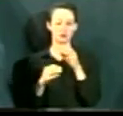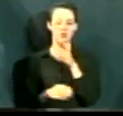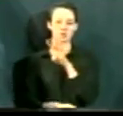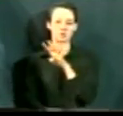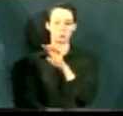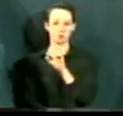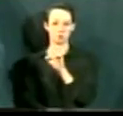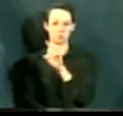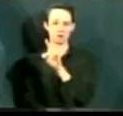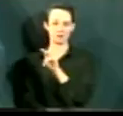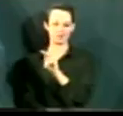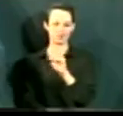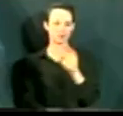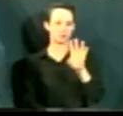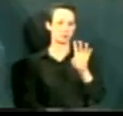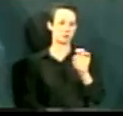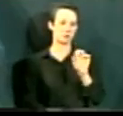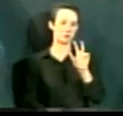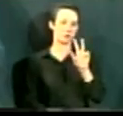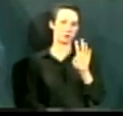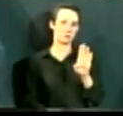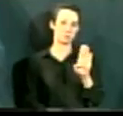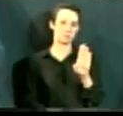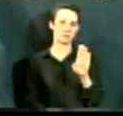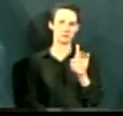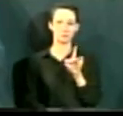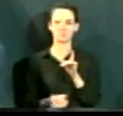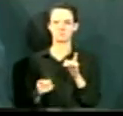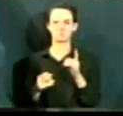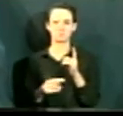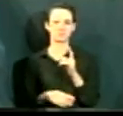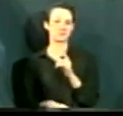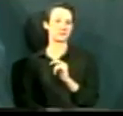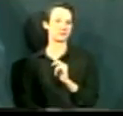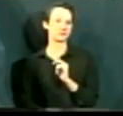is also available to our classified folks as well.